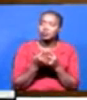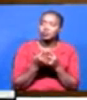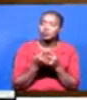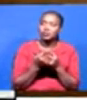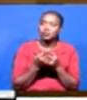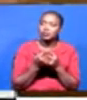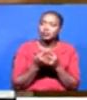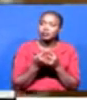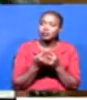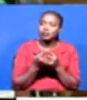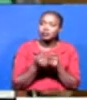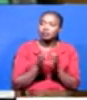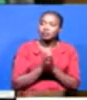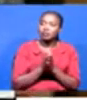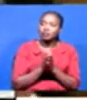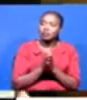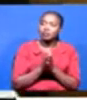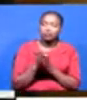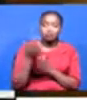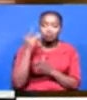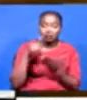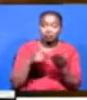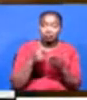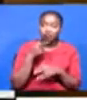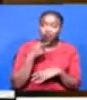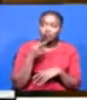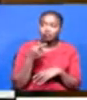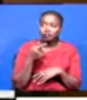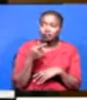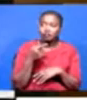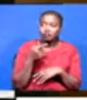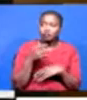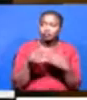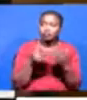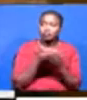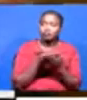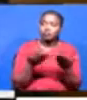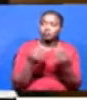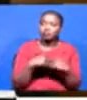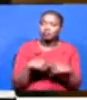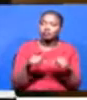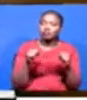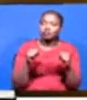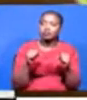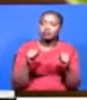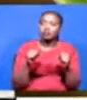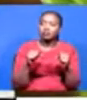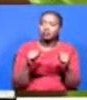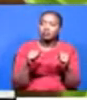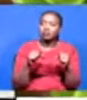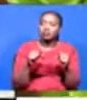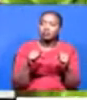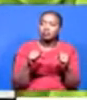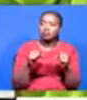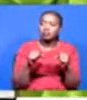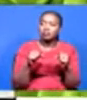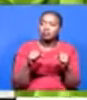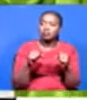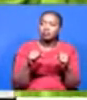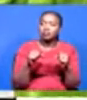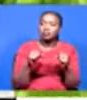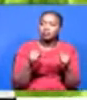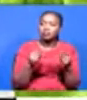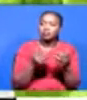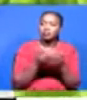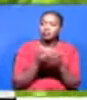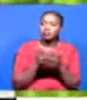You're awesome. I don't know what to say. All of you, Sylvia, all of you who did the clacking,